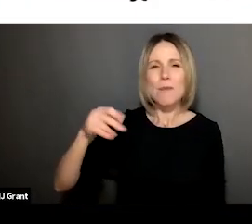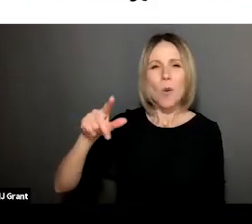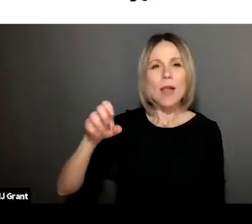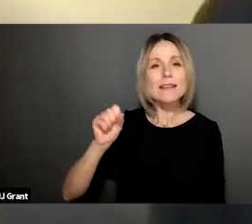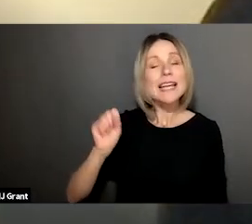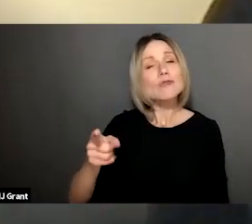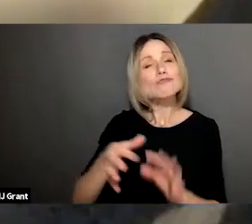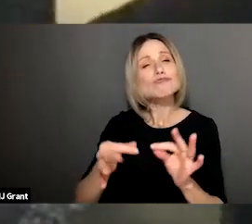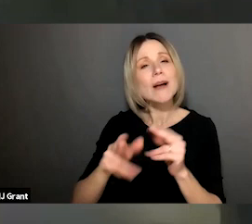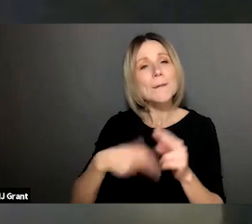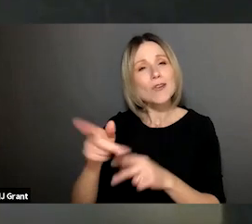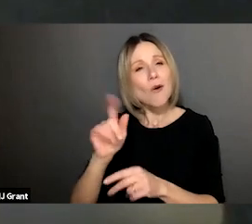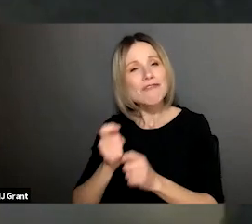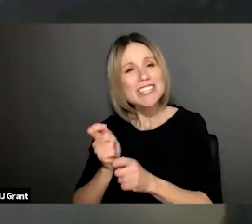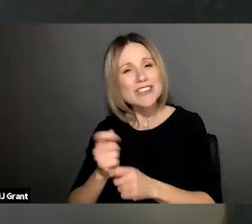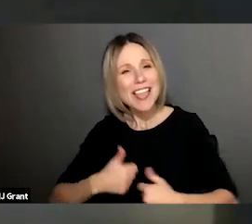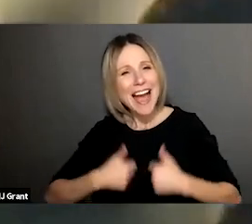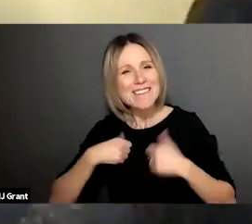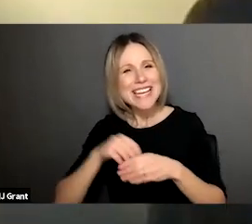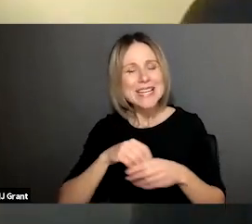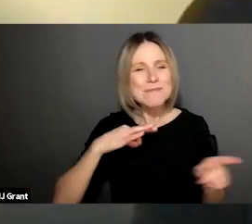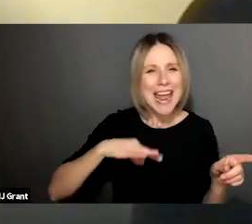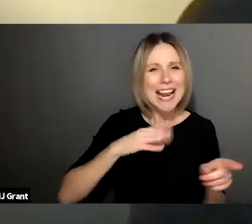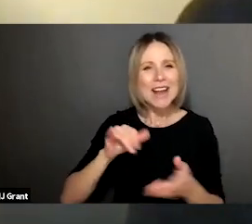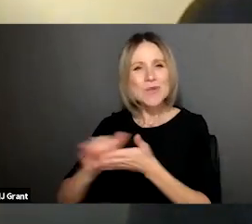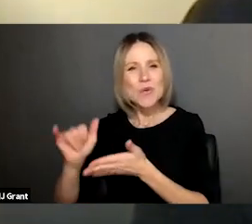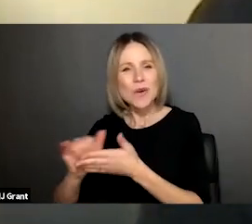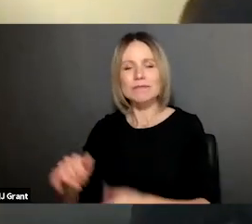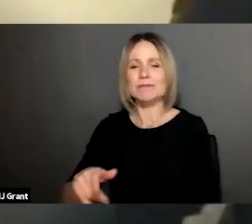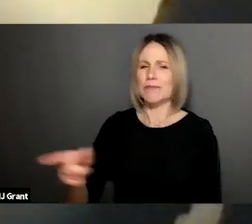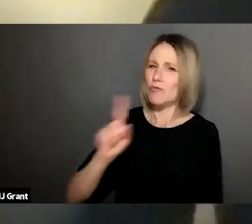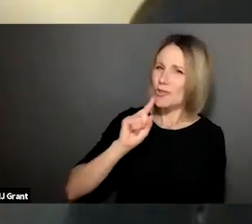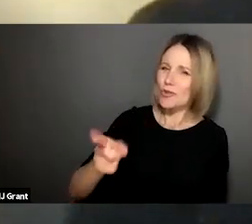York. Oh, sure. So I'm a pretty passionate fisherman.